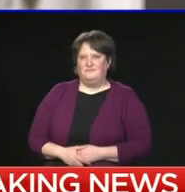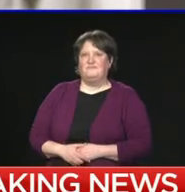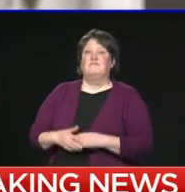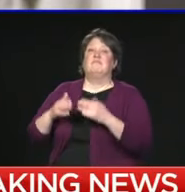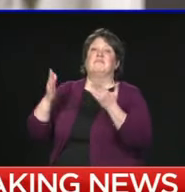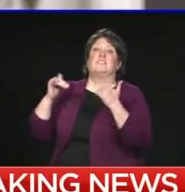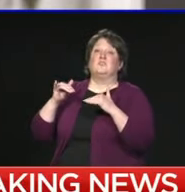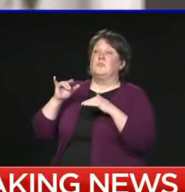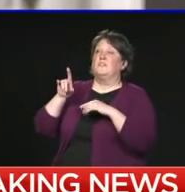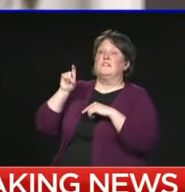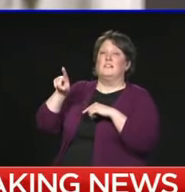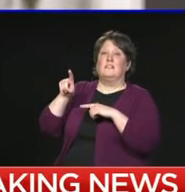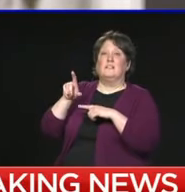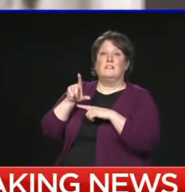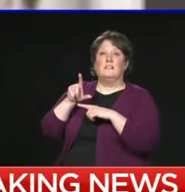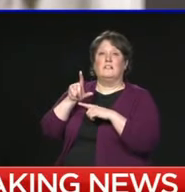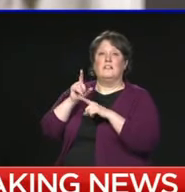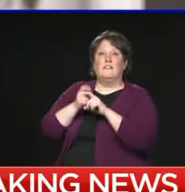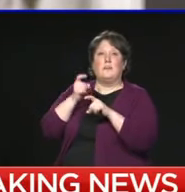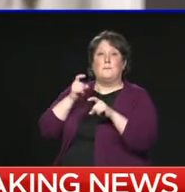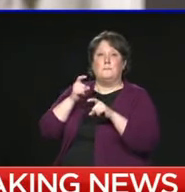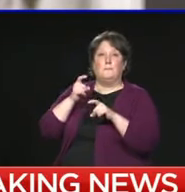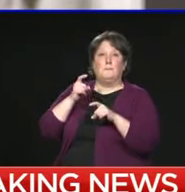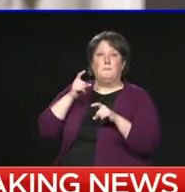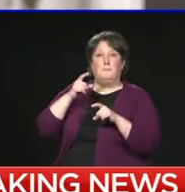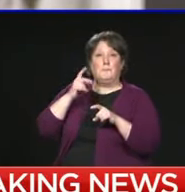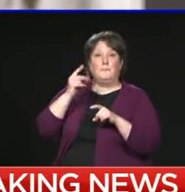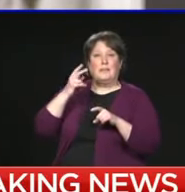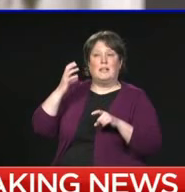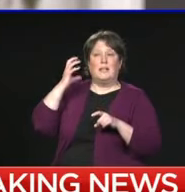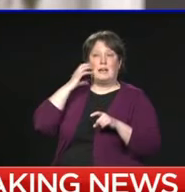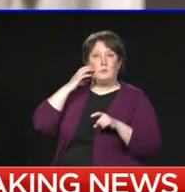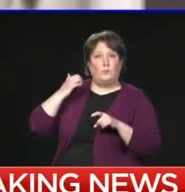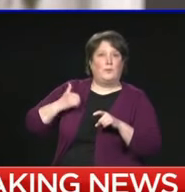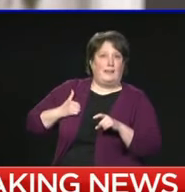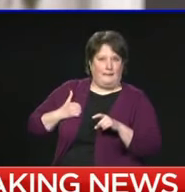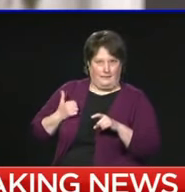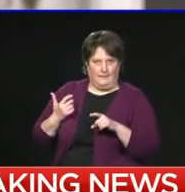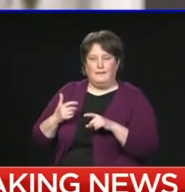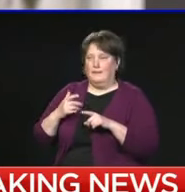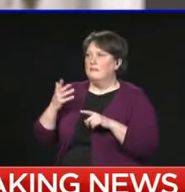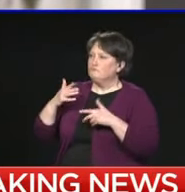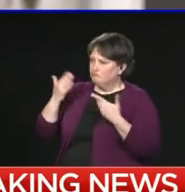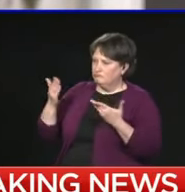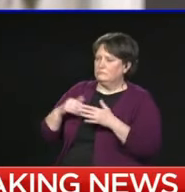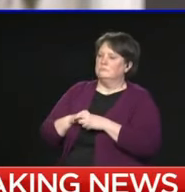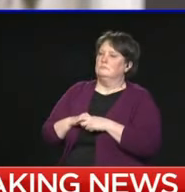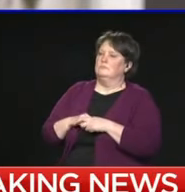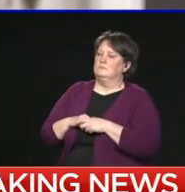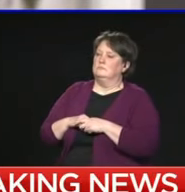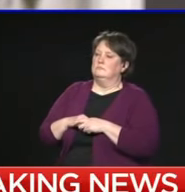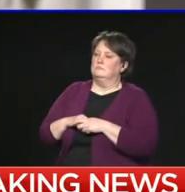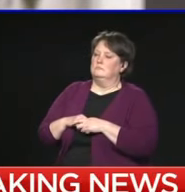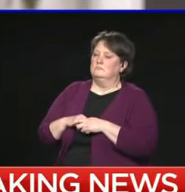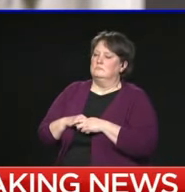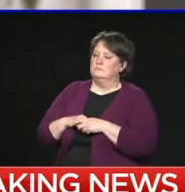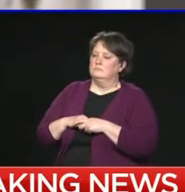have a question. Lavon Savance from Radio-Canada International. Please go ahead. Votre ligne est ouverte.